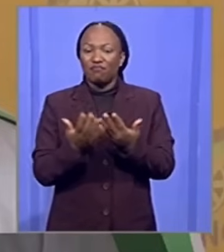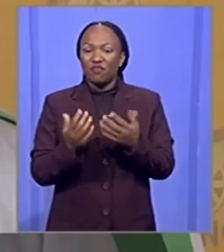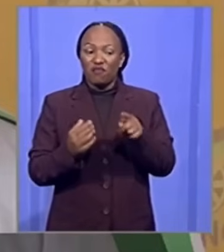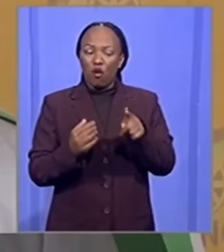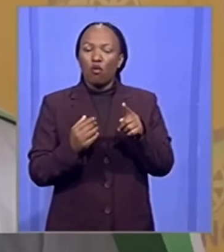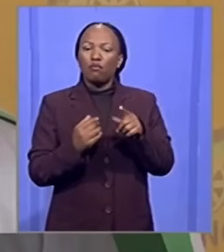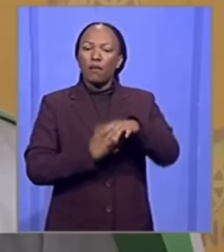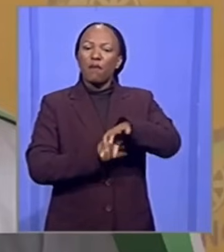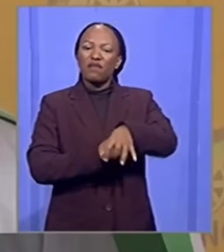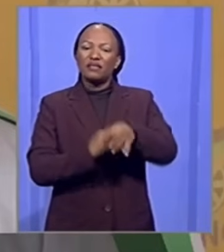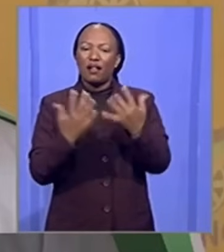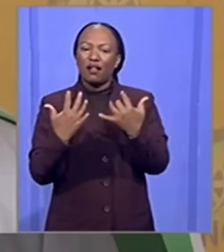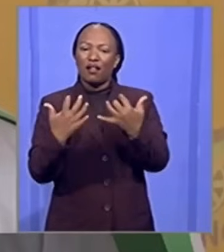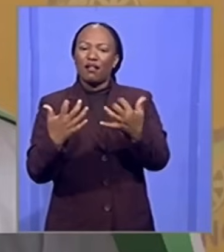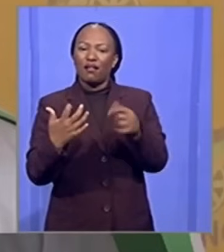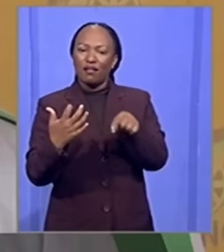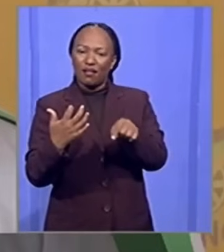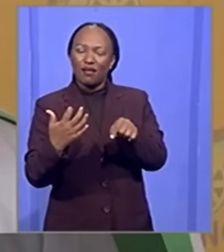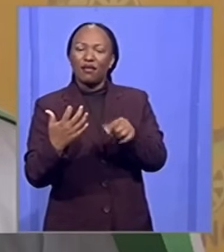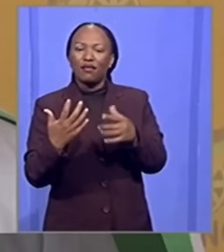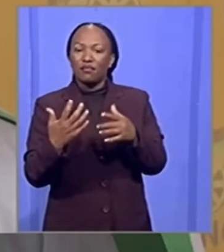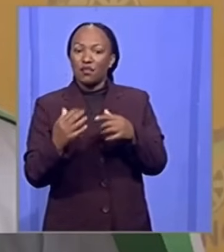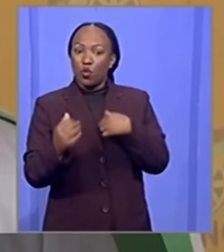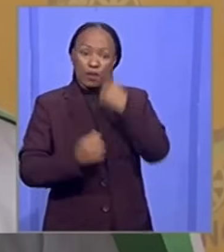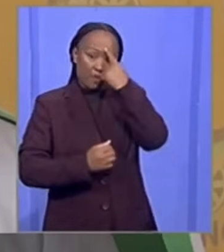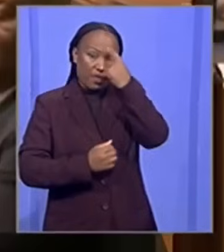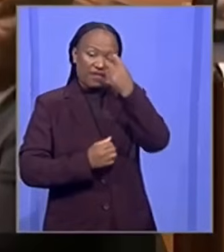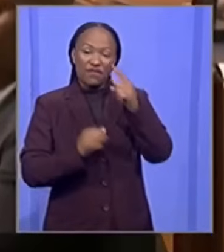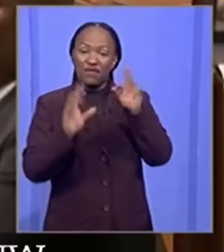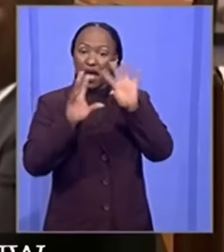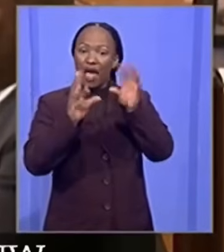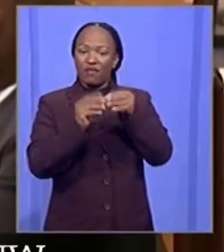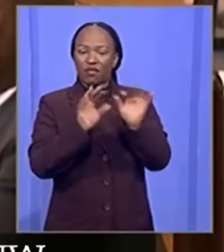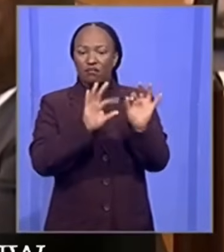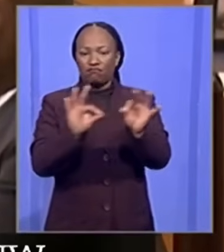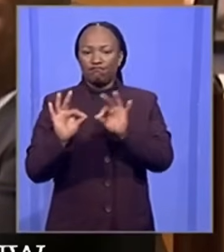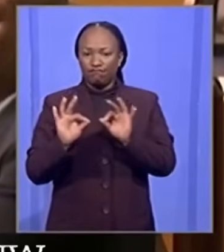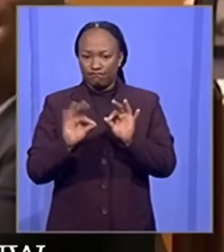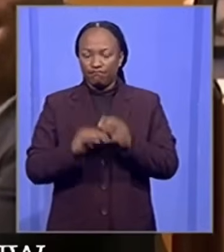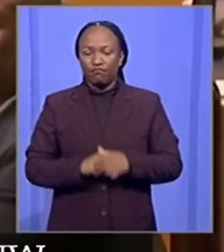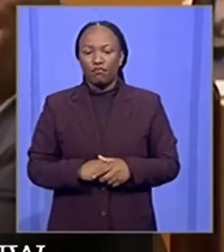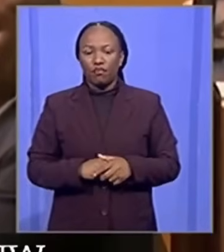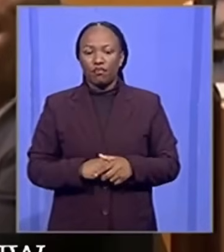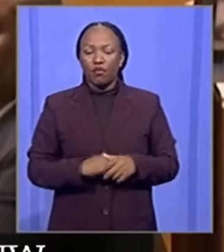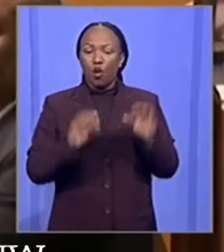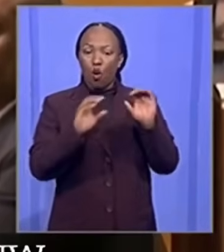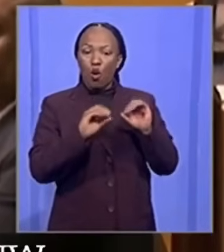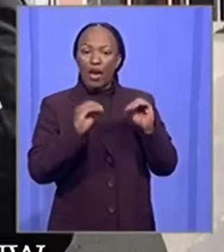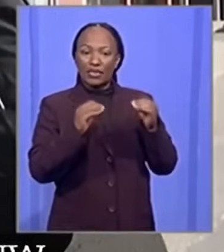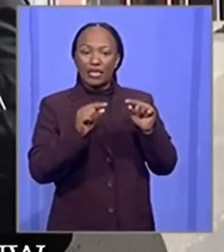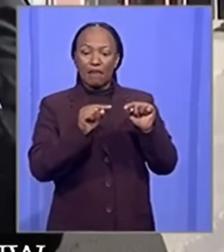legislature, but we believe that everything is in order. Makoko Kganetswa a re a tla dira mmogo go netefatsa fa ba rebolela